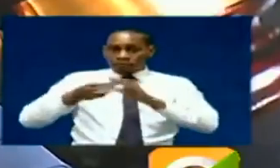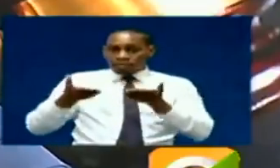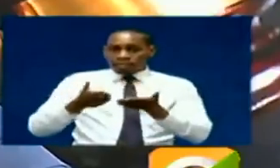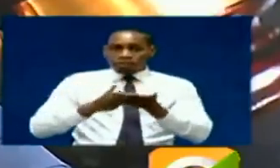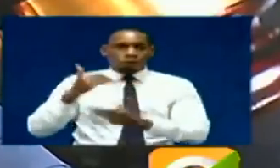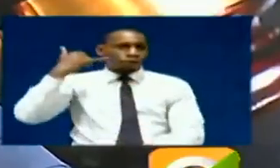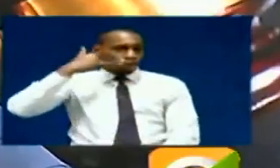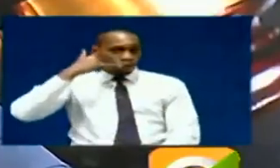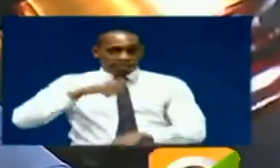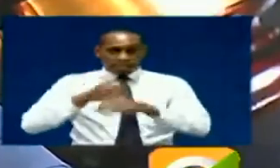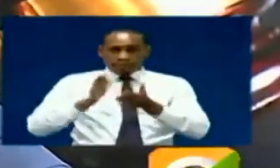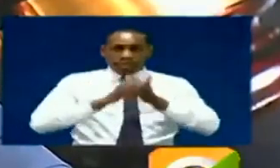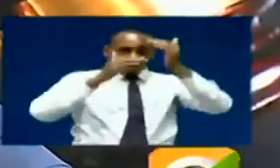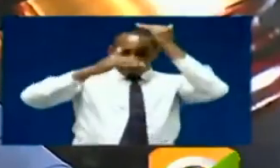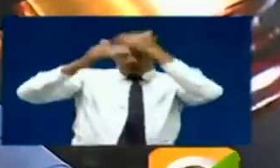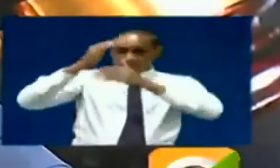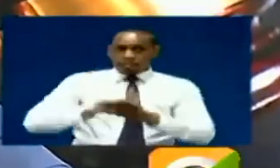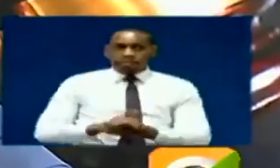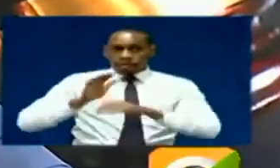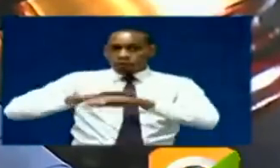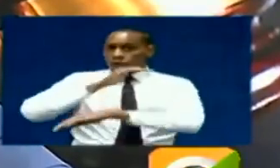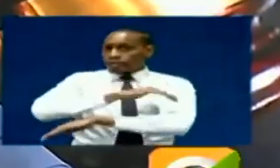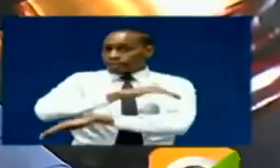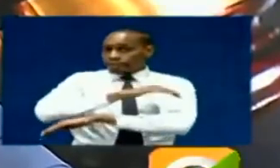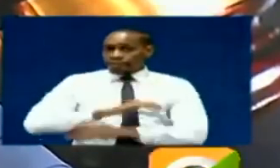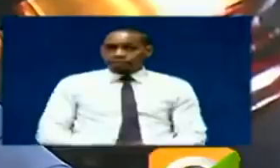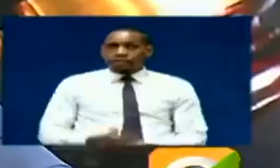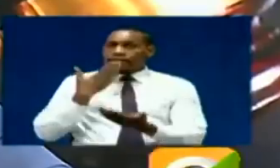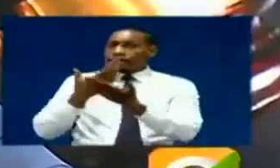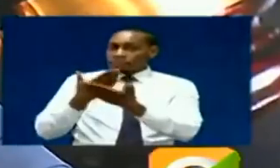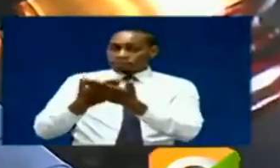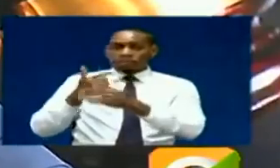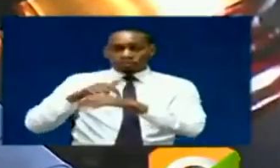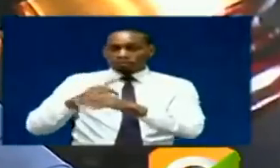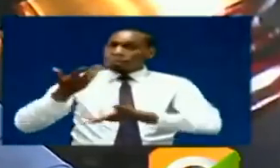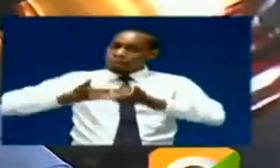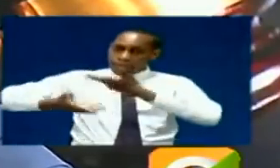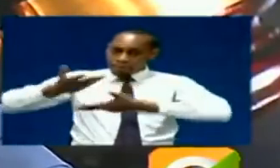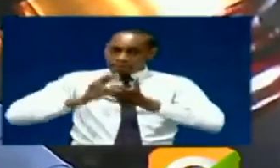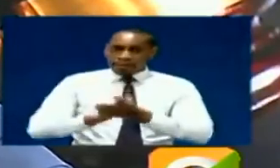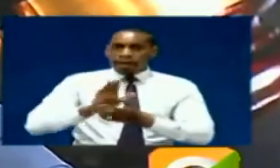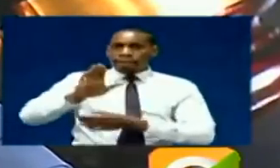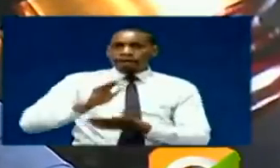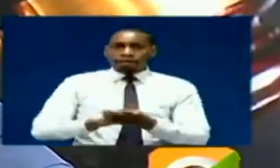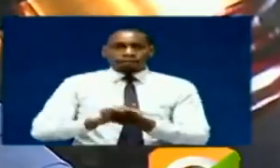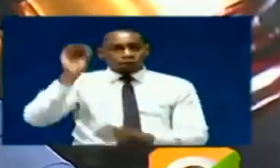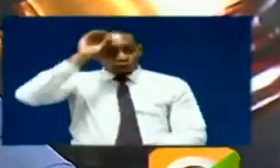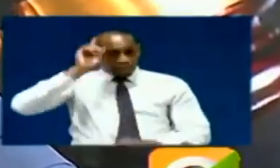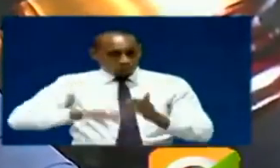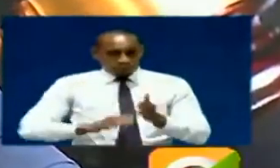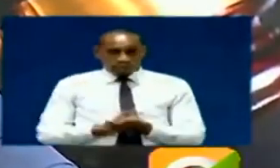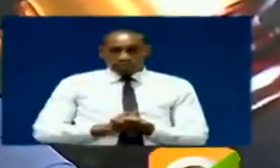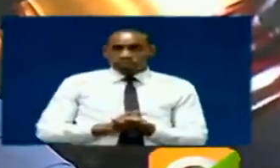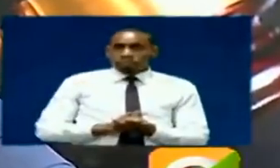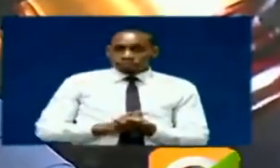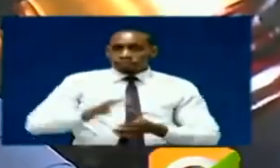on phone now. Professor, good evening. Thank you for making time for us. So what's your initial reaction